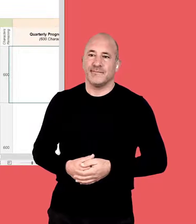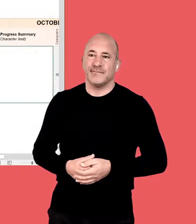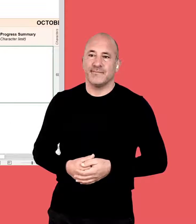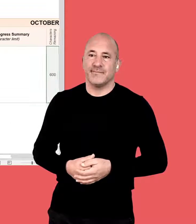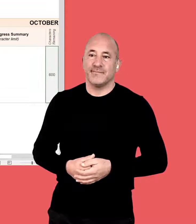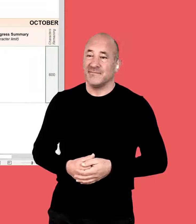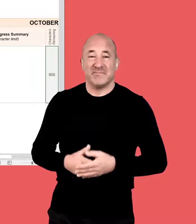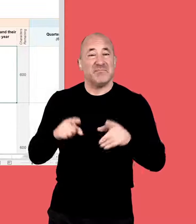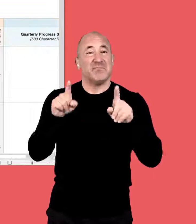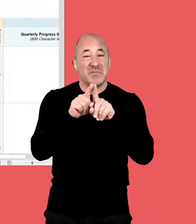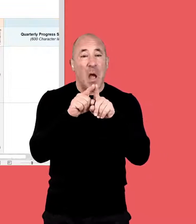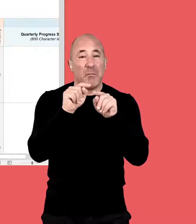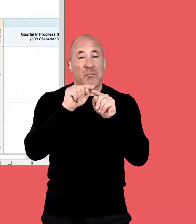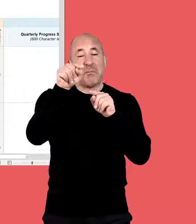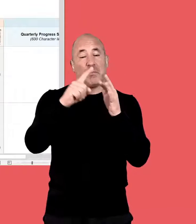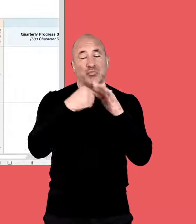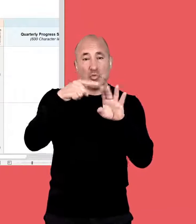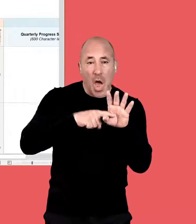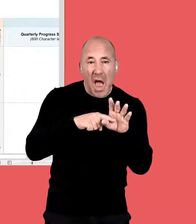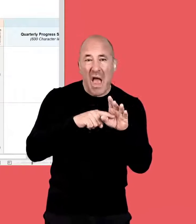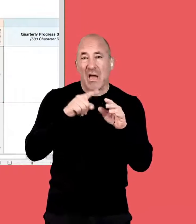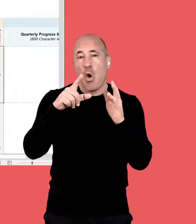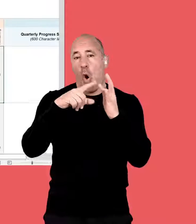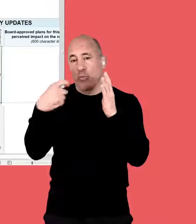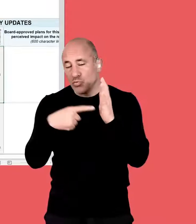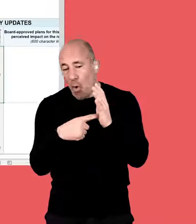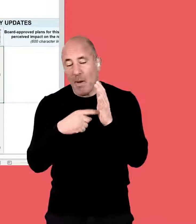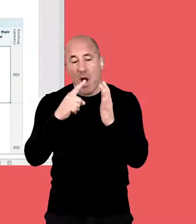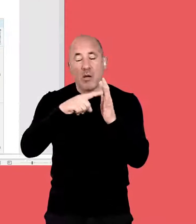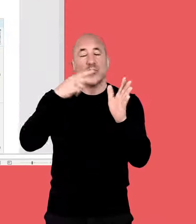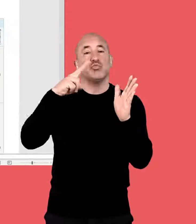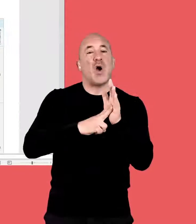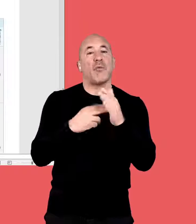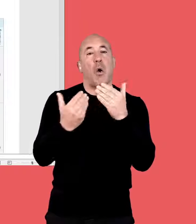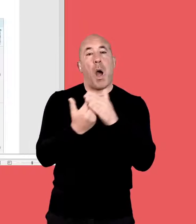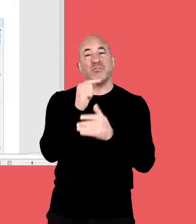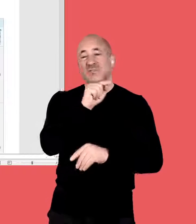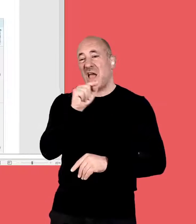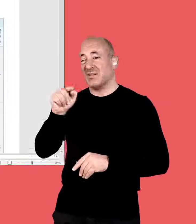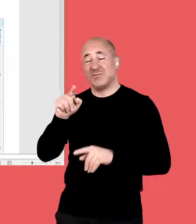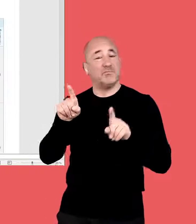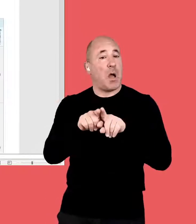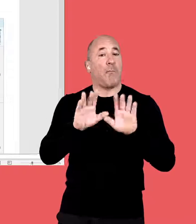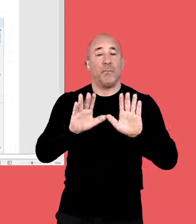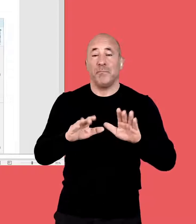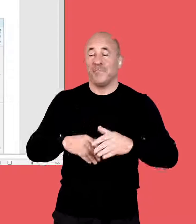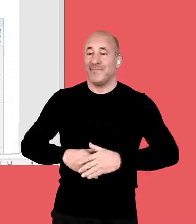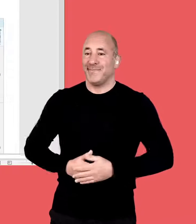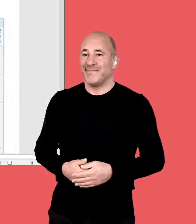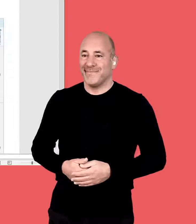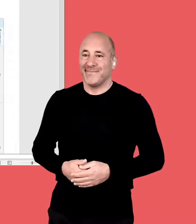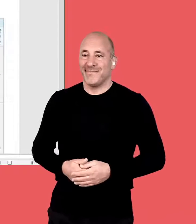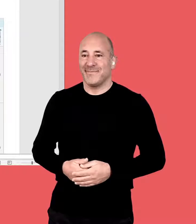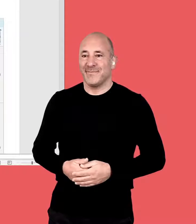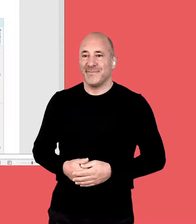You should do the same for each of the July, October, and January